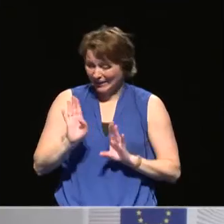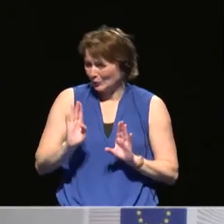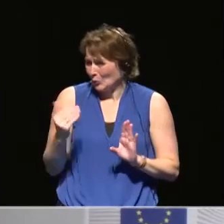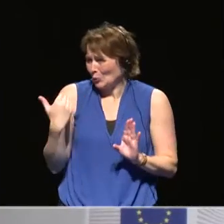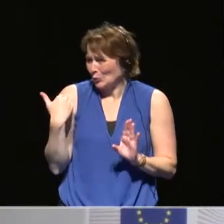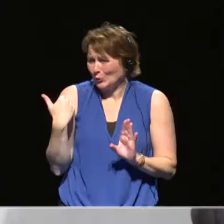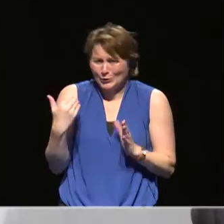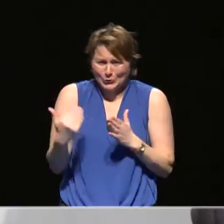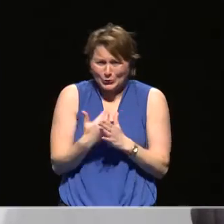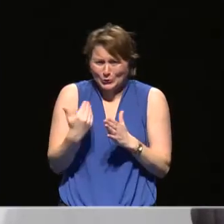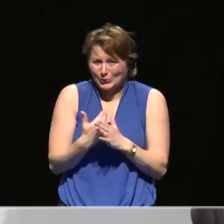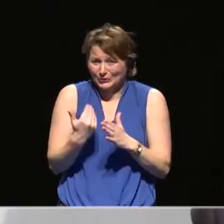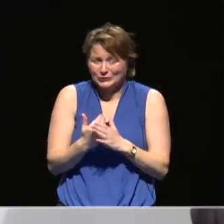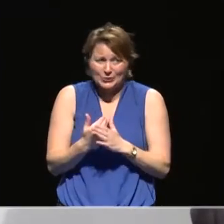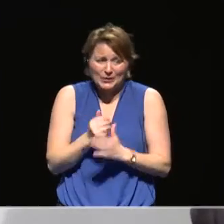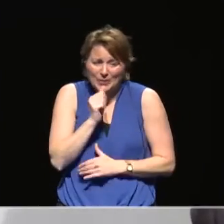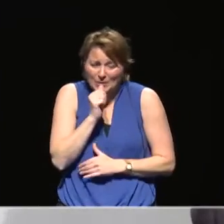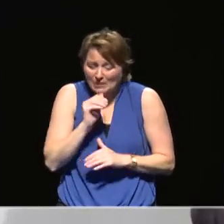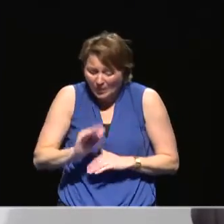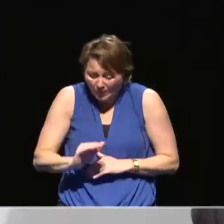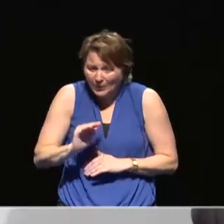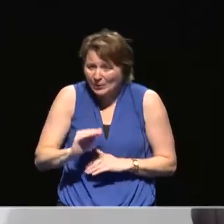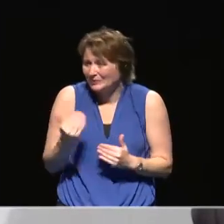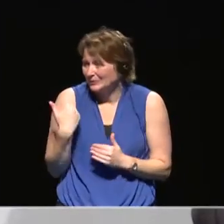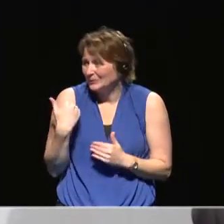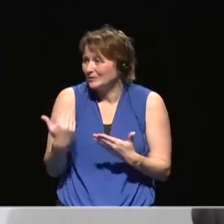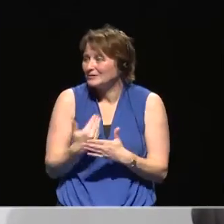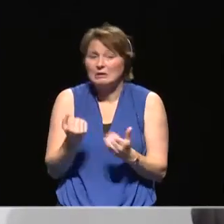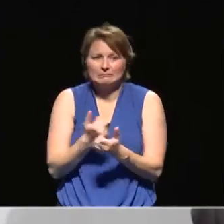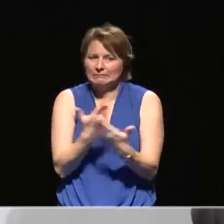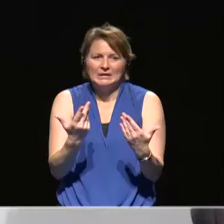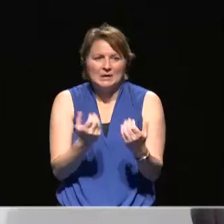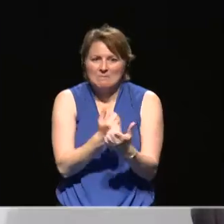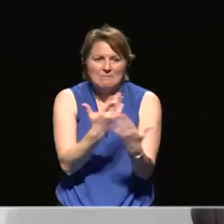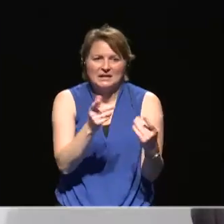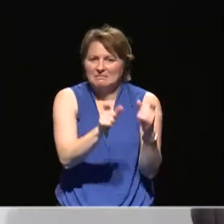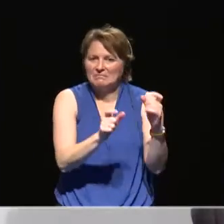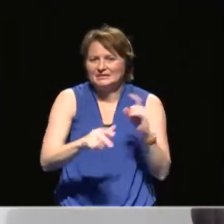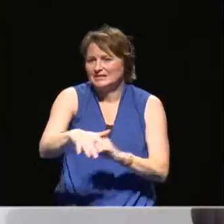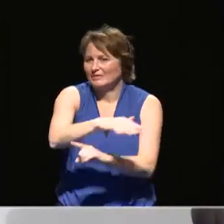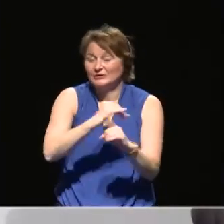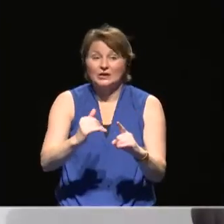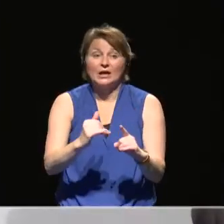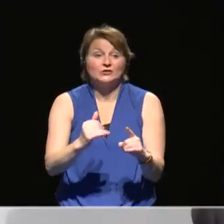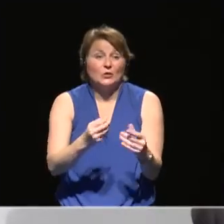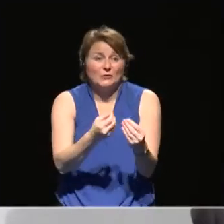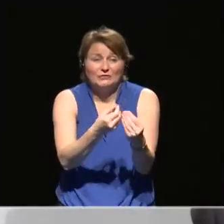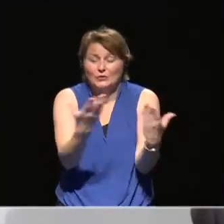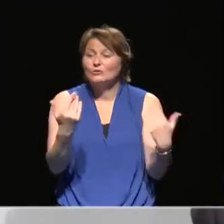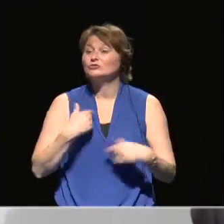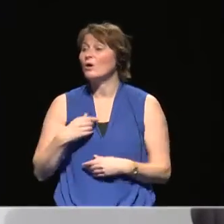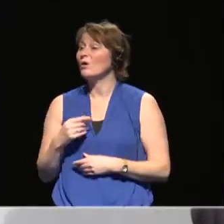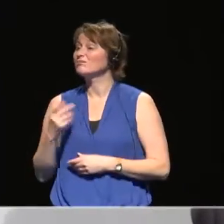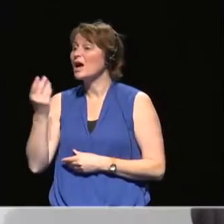at its infancy, and there's not enough space for civil society, and there's only very few of us there. So sometimes donors have these expectations